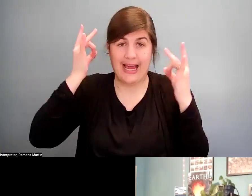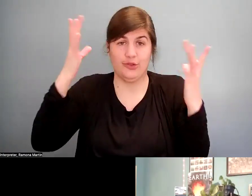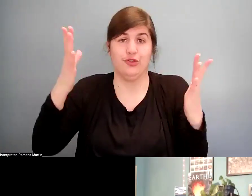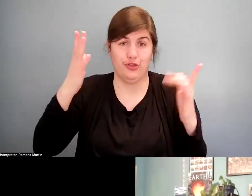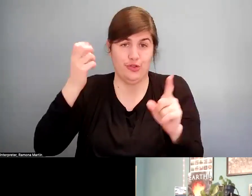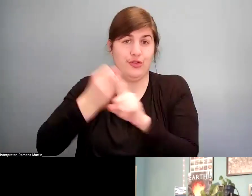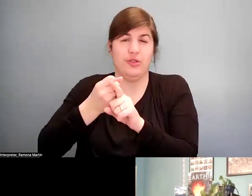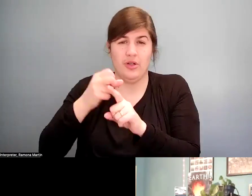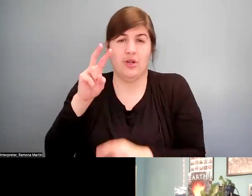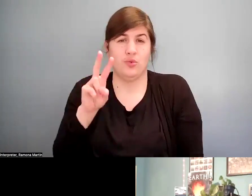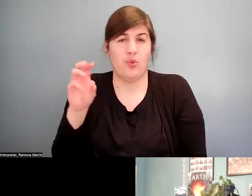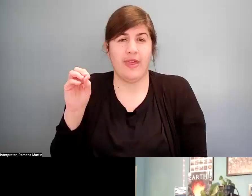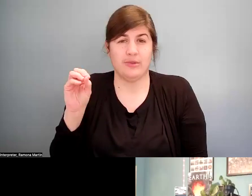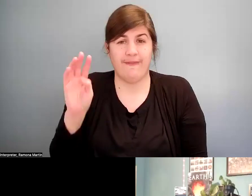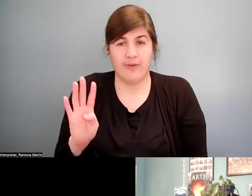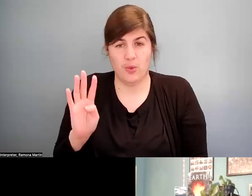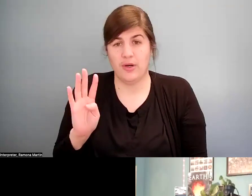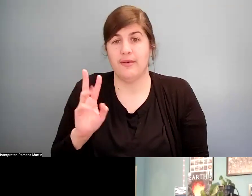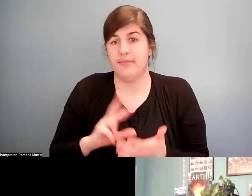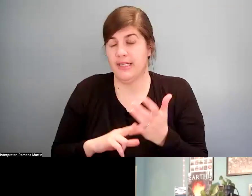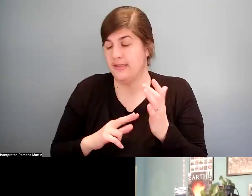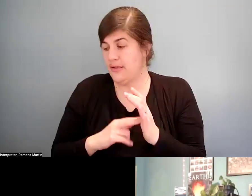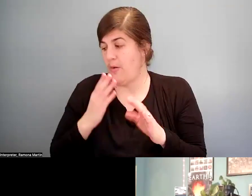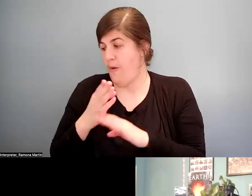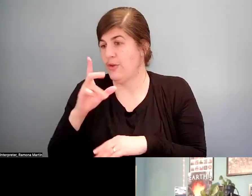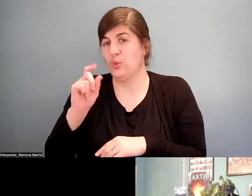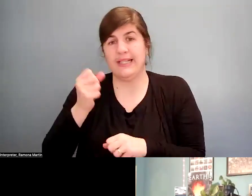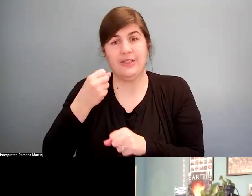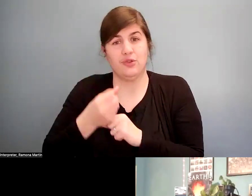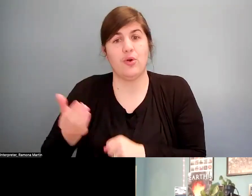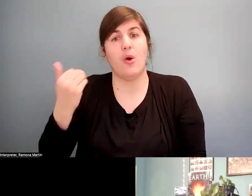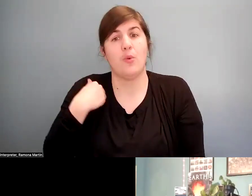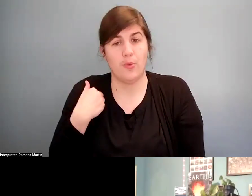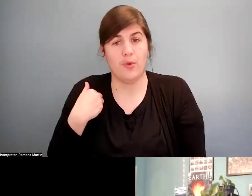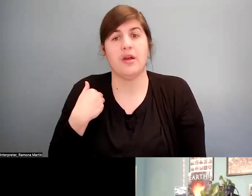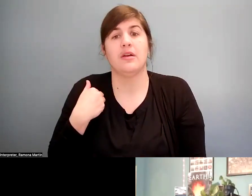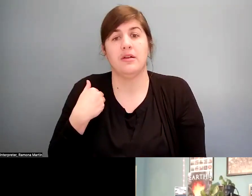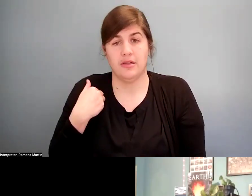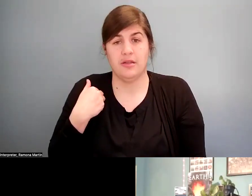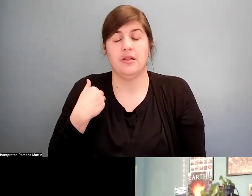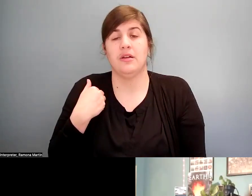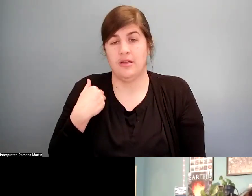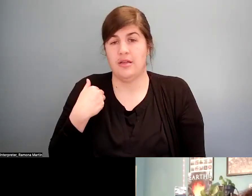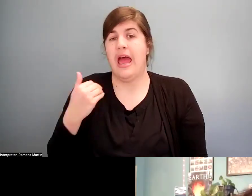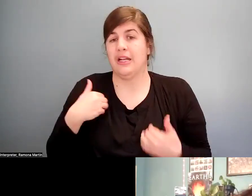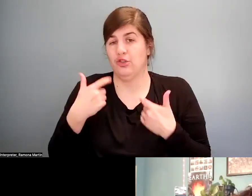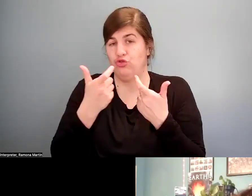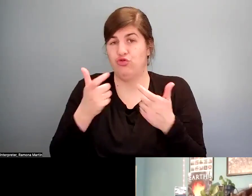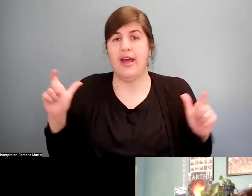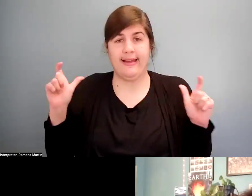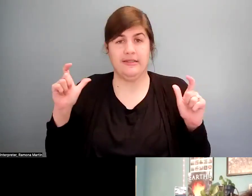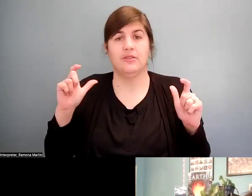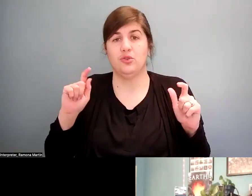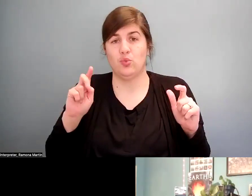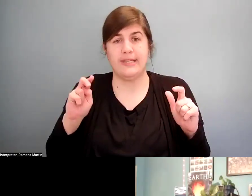occurred in 2004, so 20 over 20 years ago. And there was a giant tsunami in the